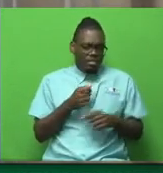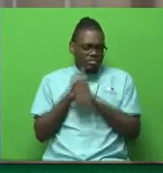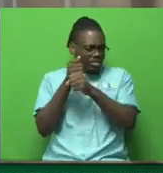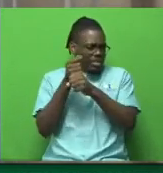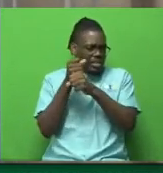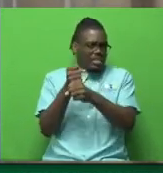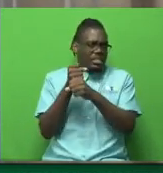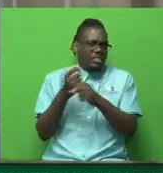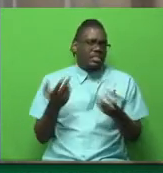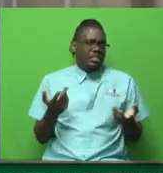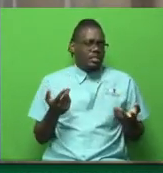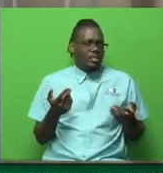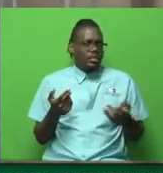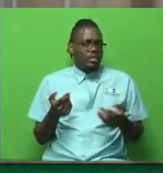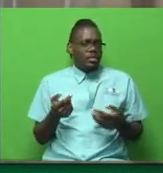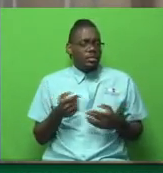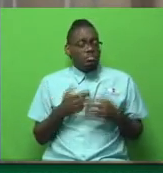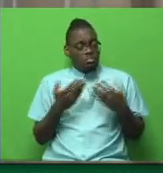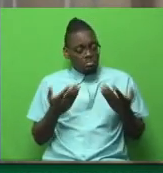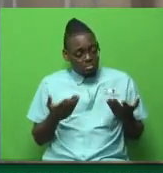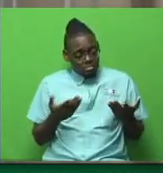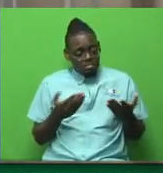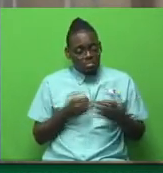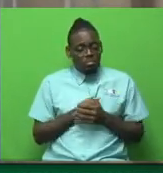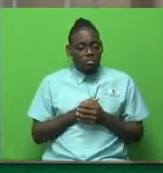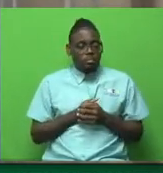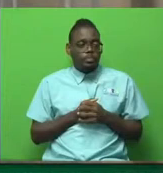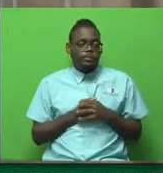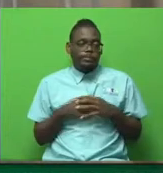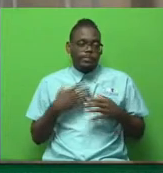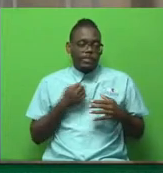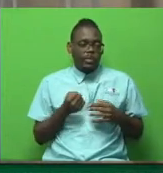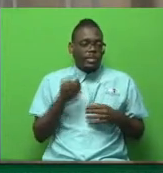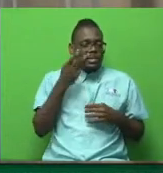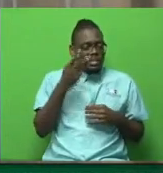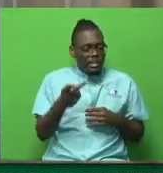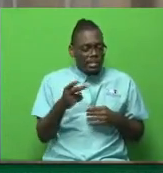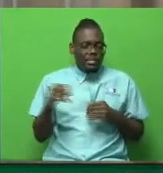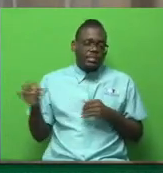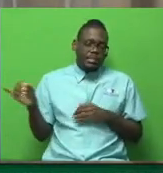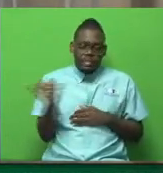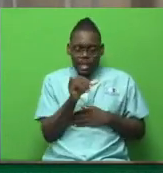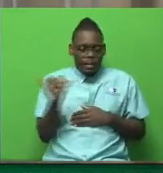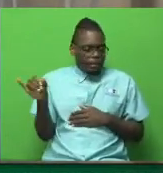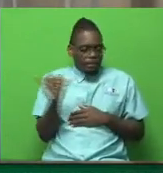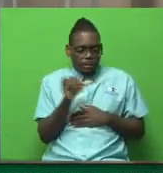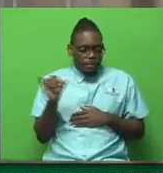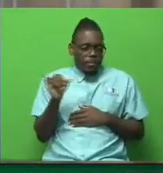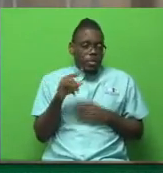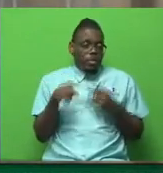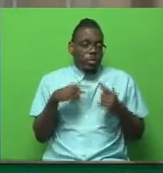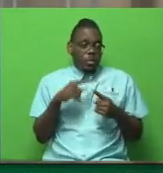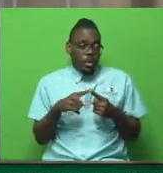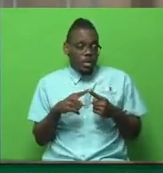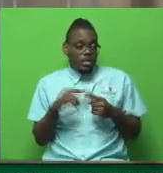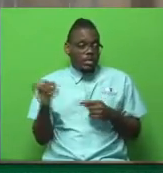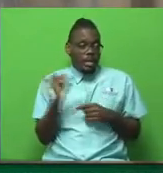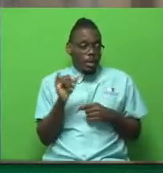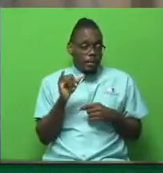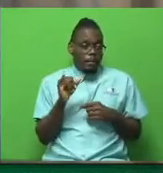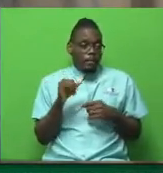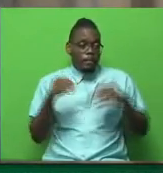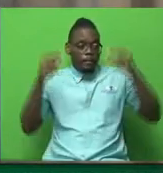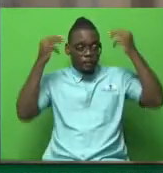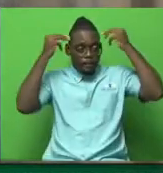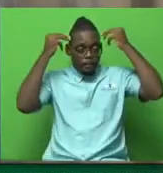the population when every member of government thumped their desks gave each other high